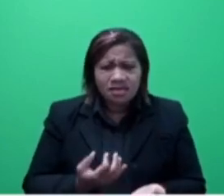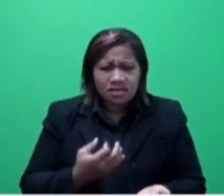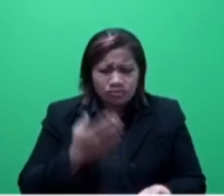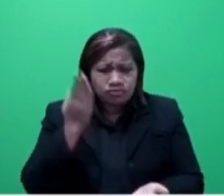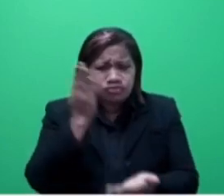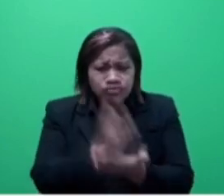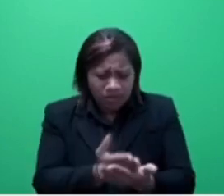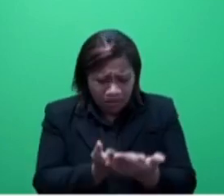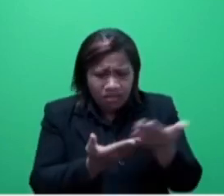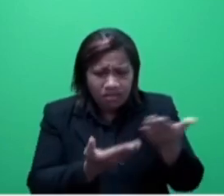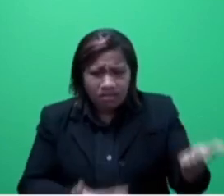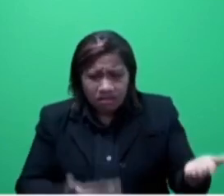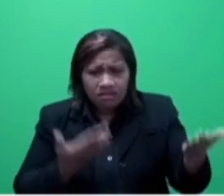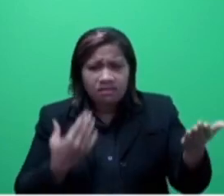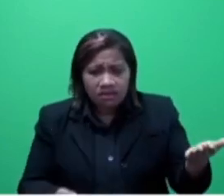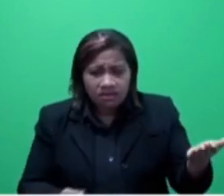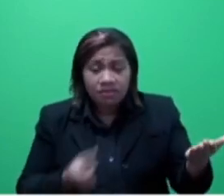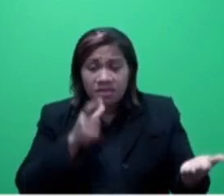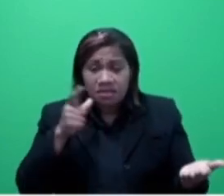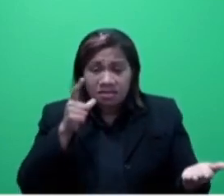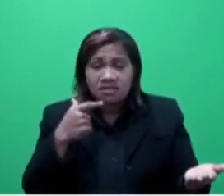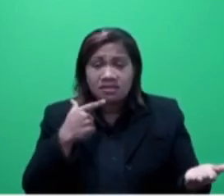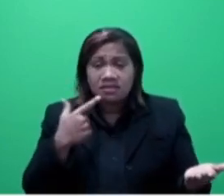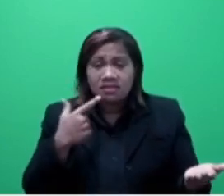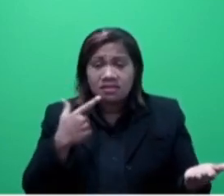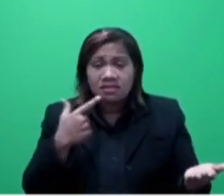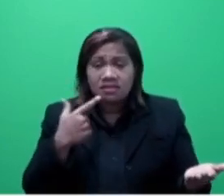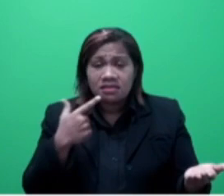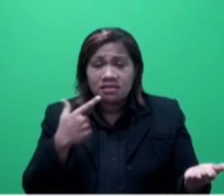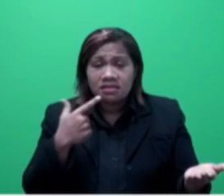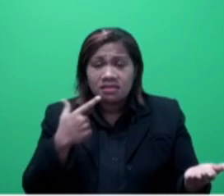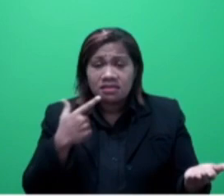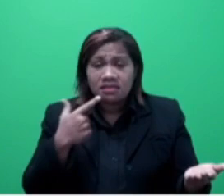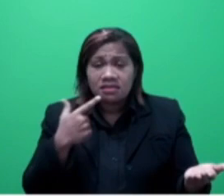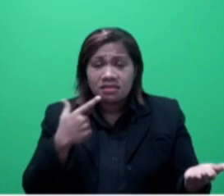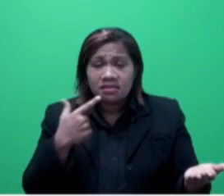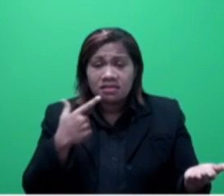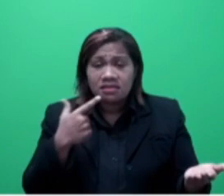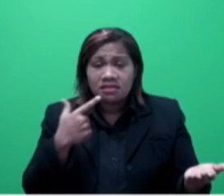only 42 cooperatives, but a little reading